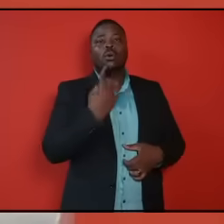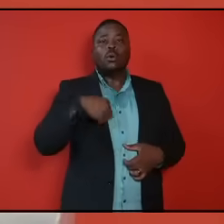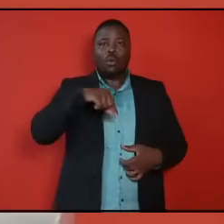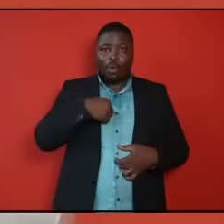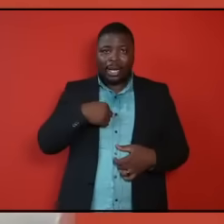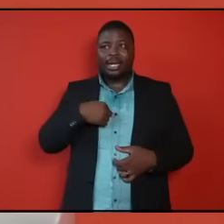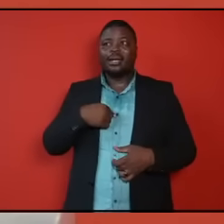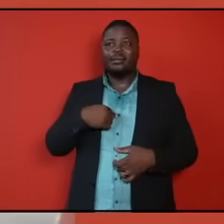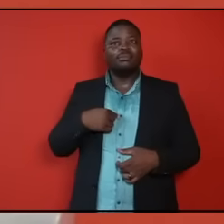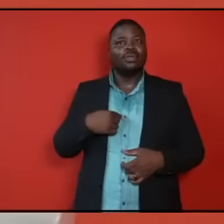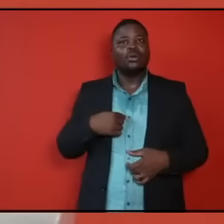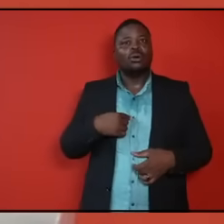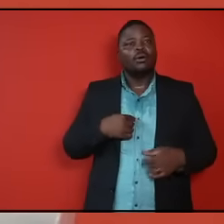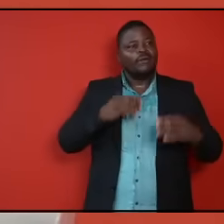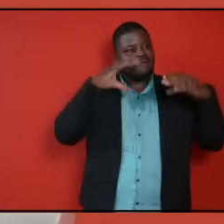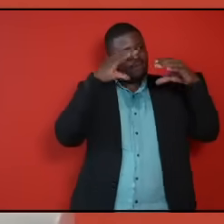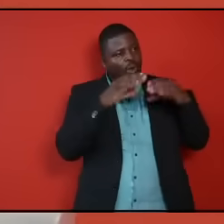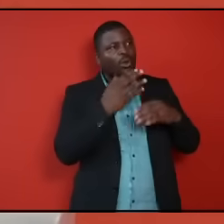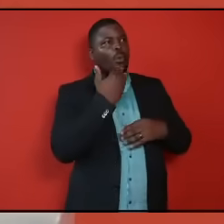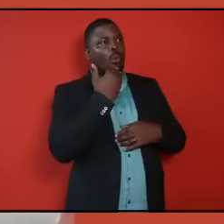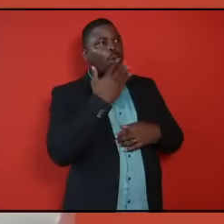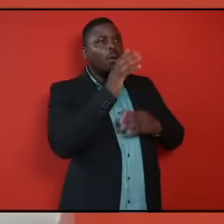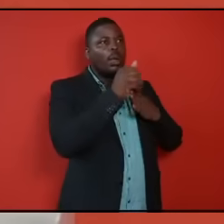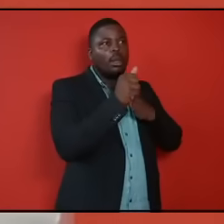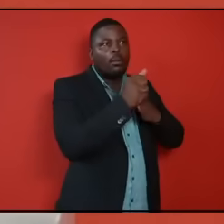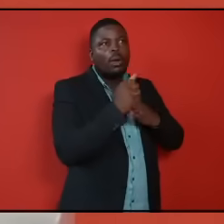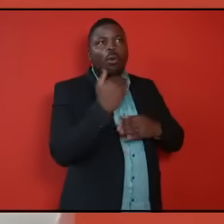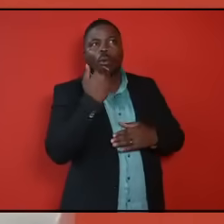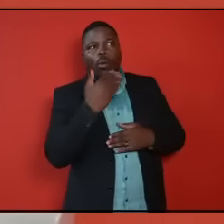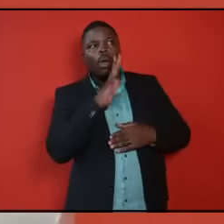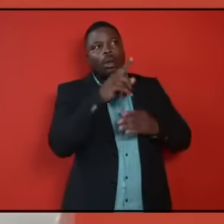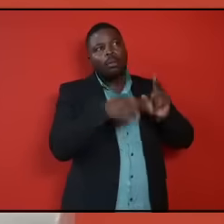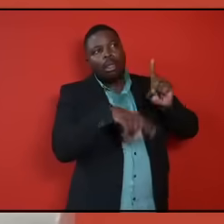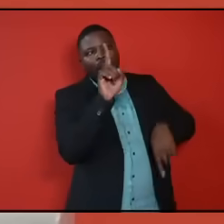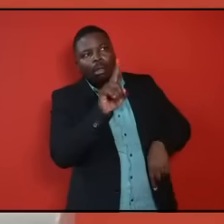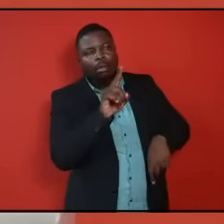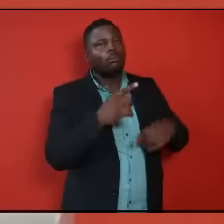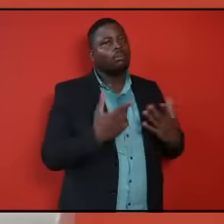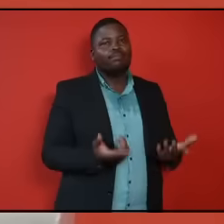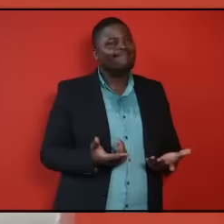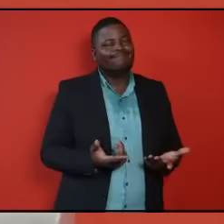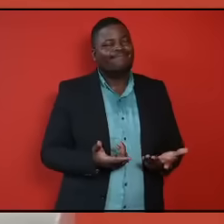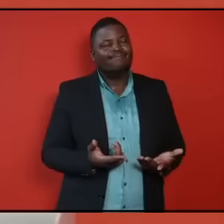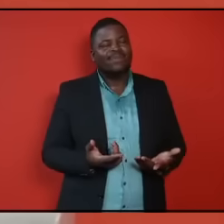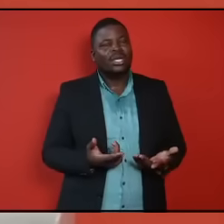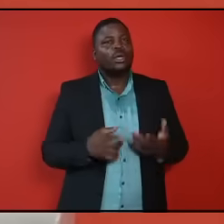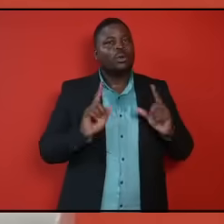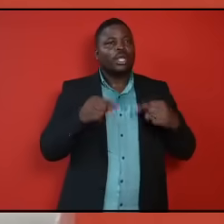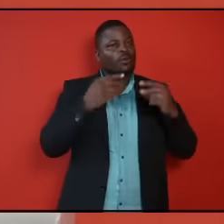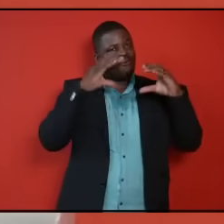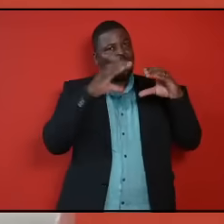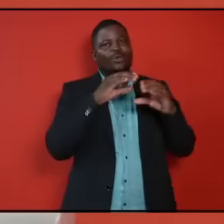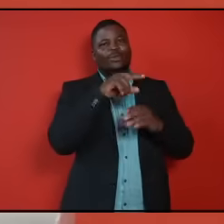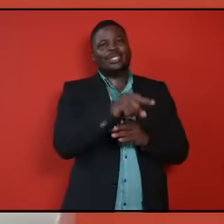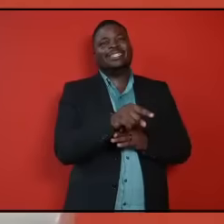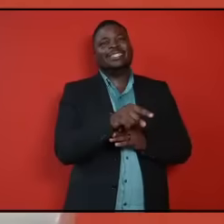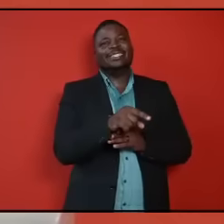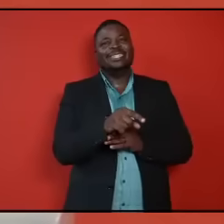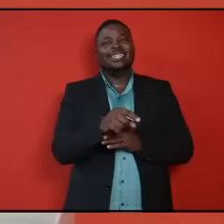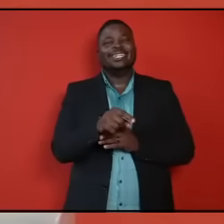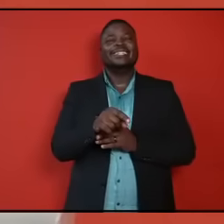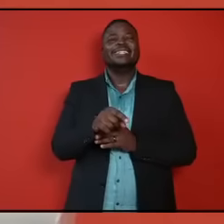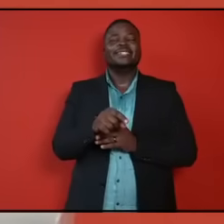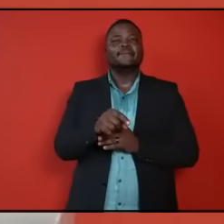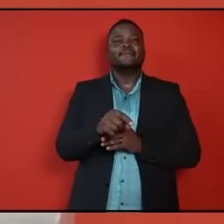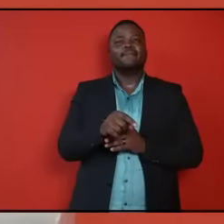who's going to become what. Will they be removed? Will they not be removed? No. The